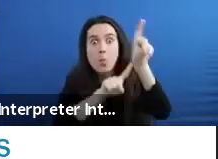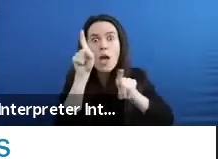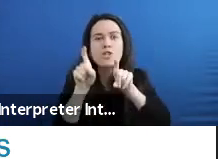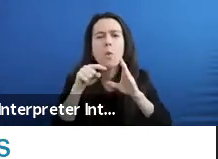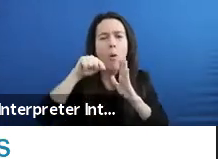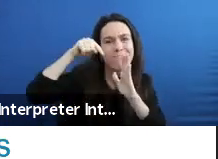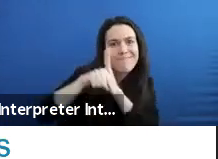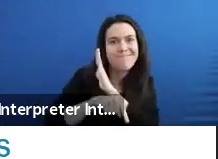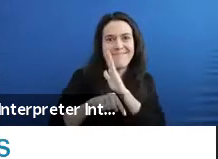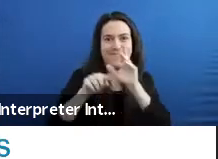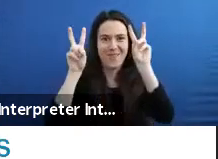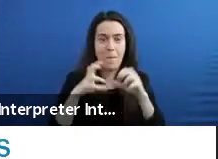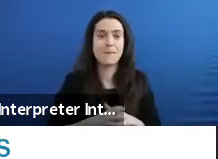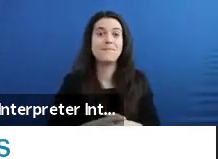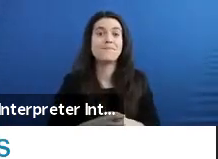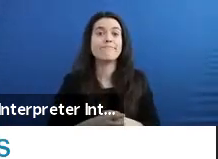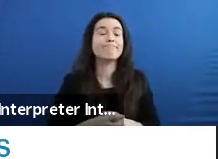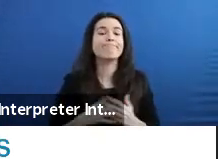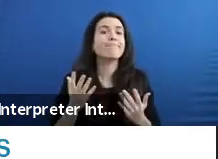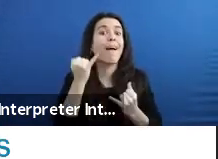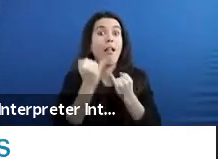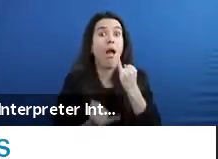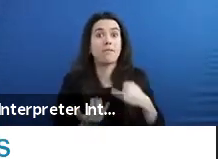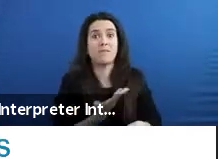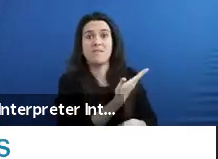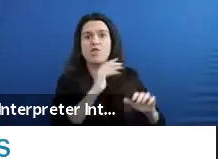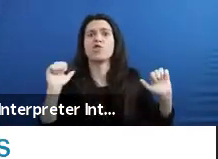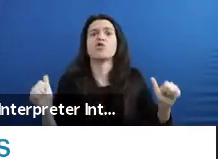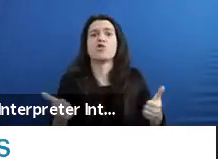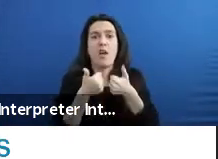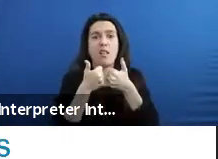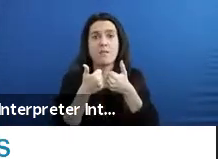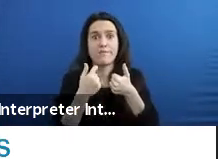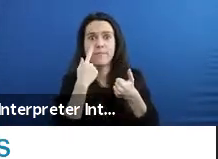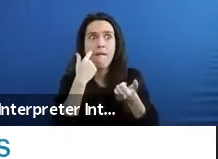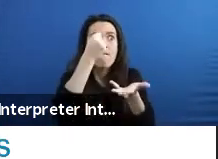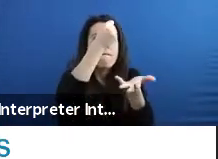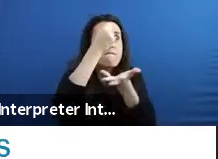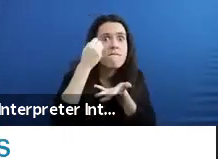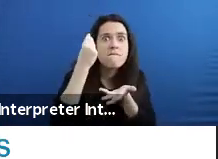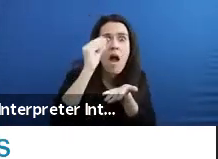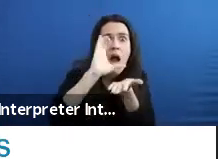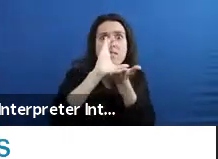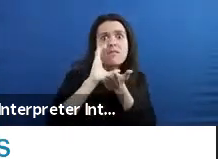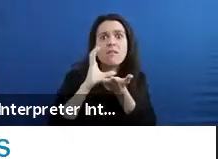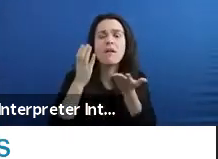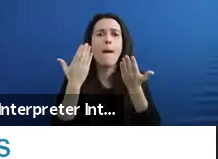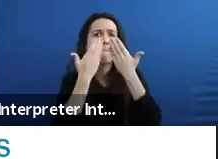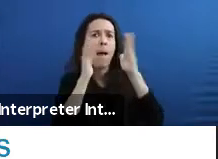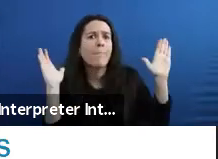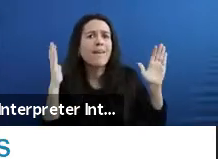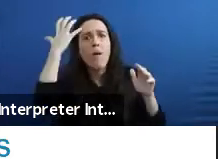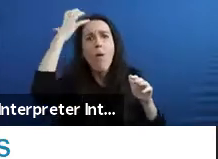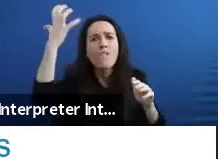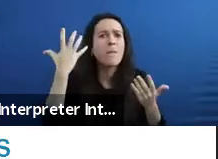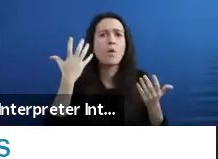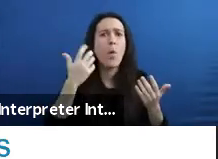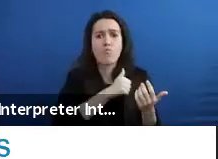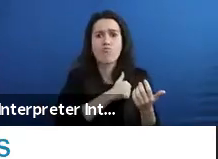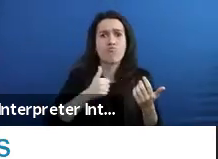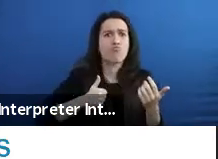To finish with the challenges, of course, access to funding, whether public or private. With the crisis, it's likely that some